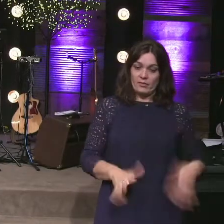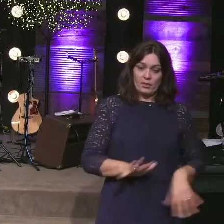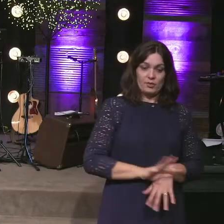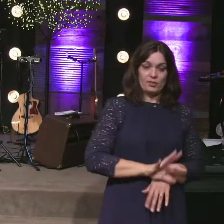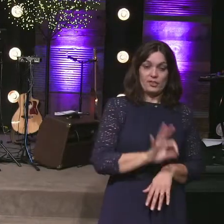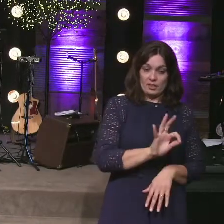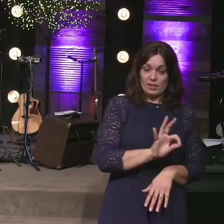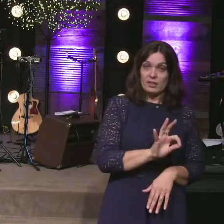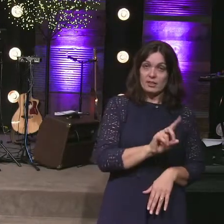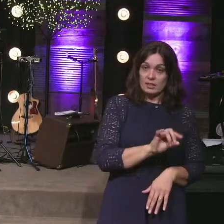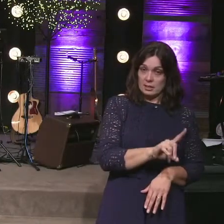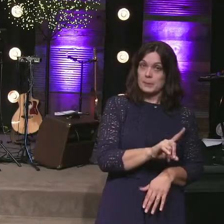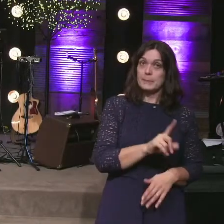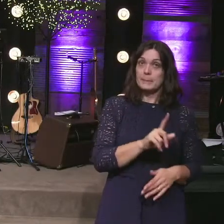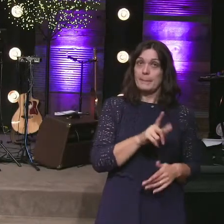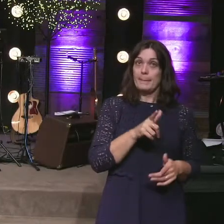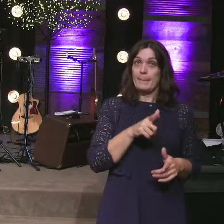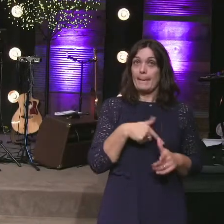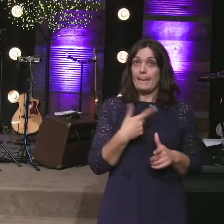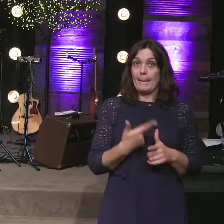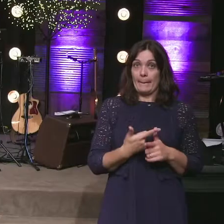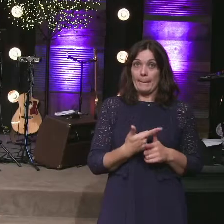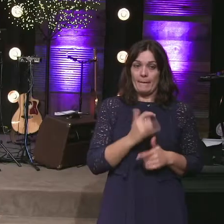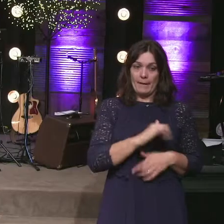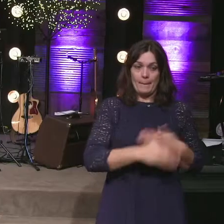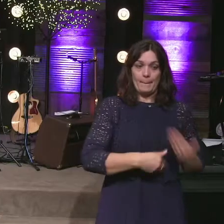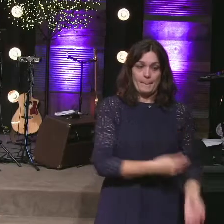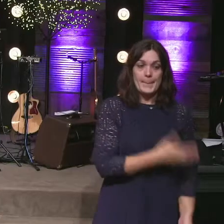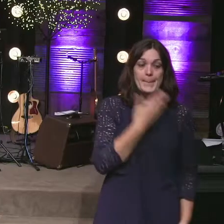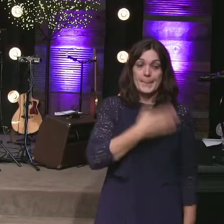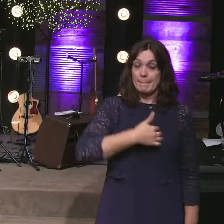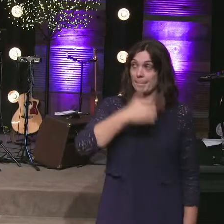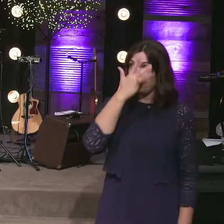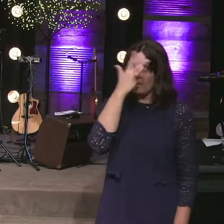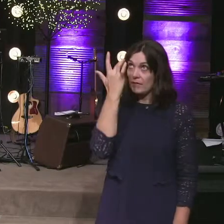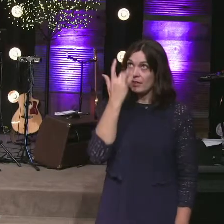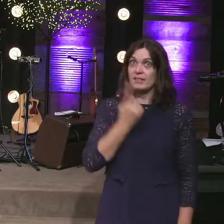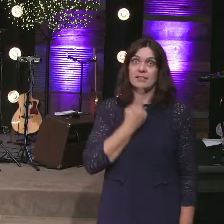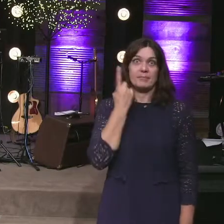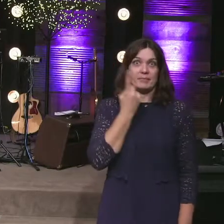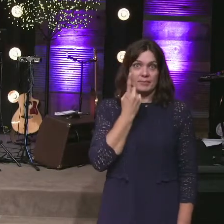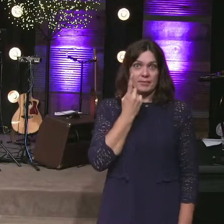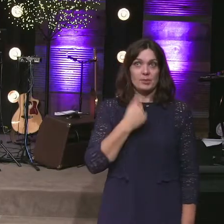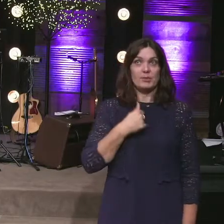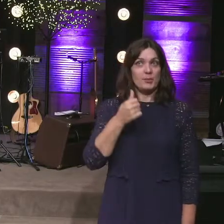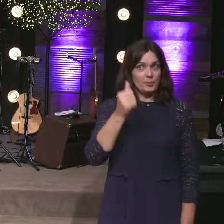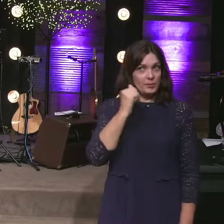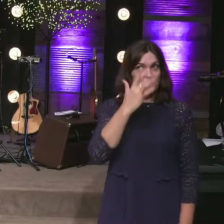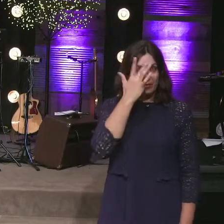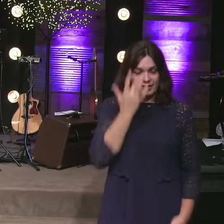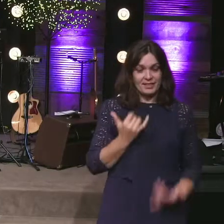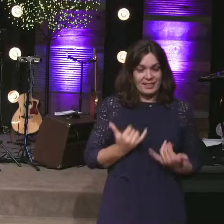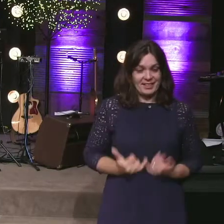know, and it went well. I forgot something, so I won't forget it this